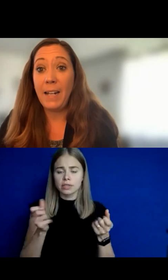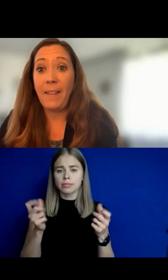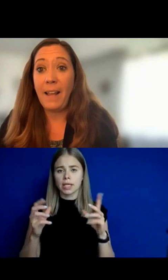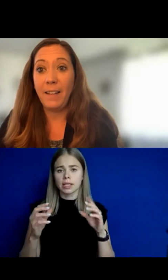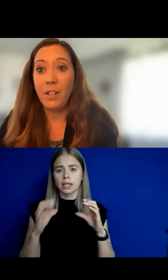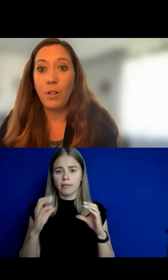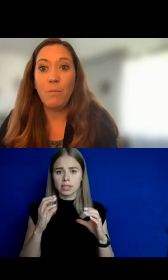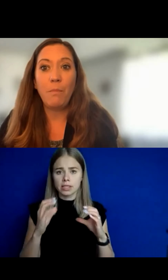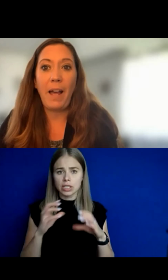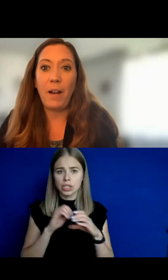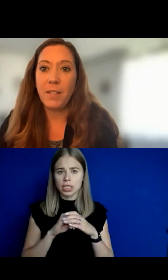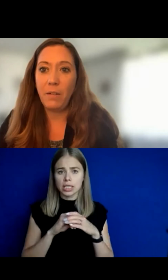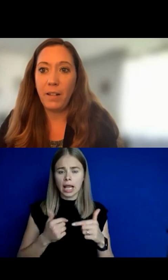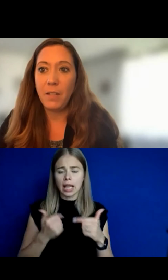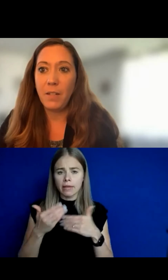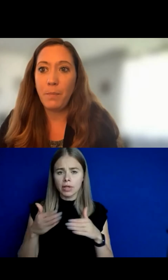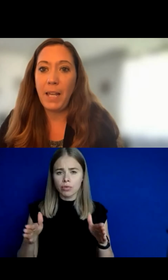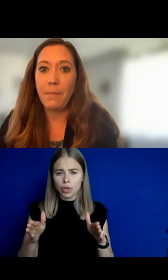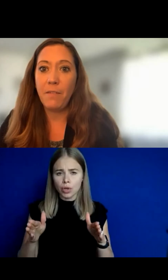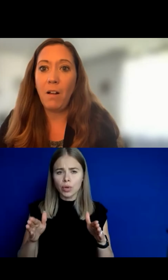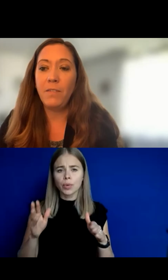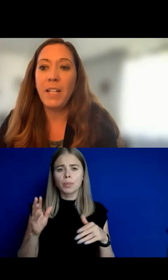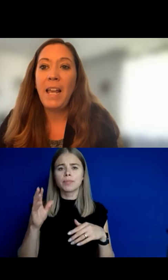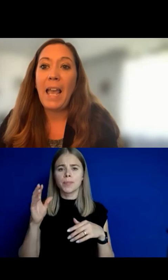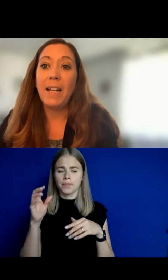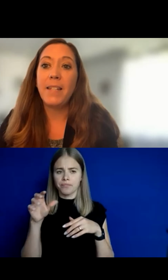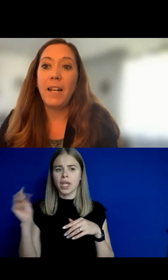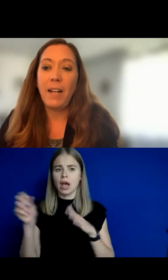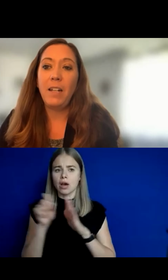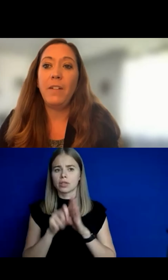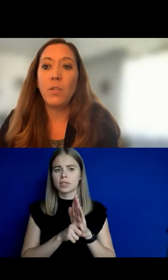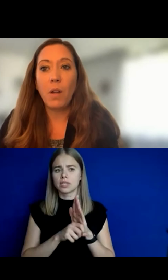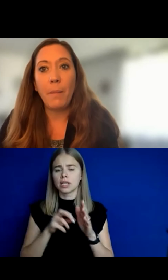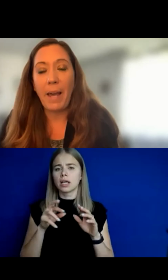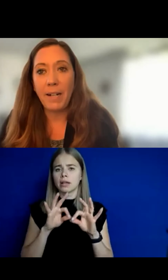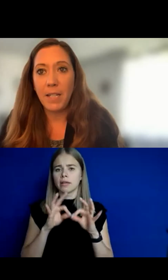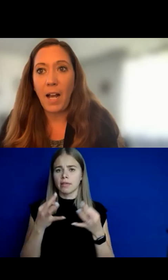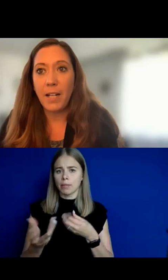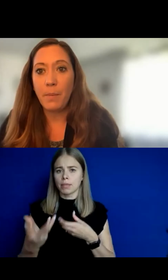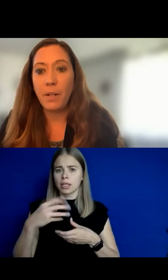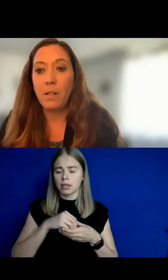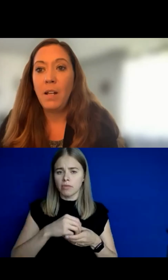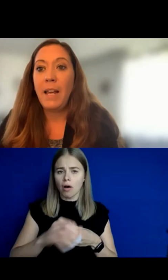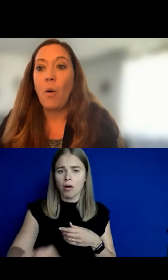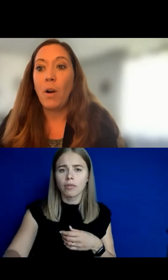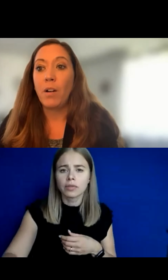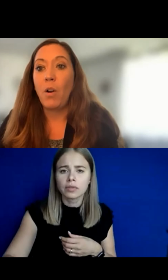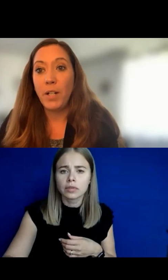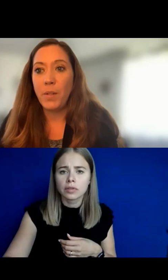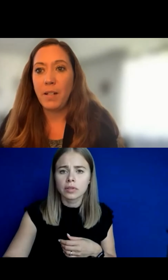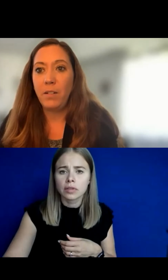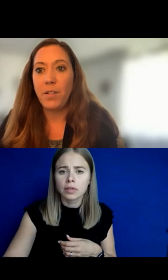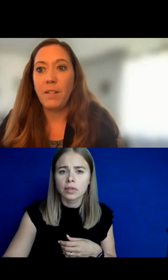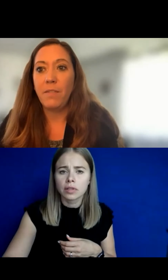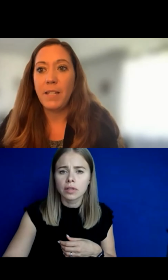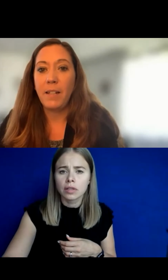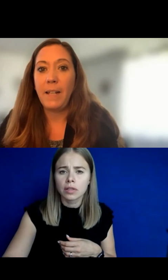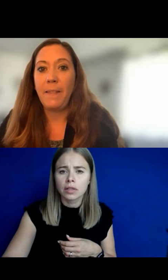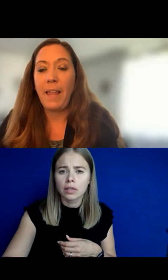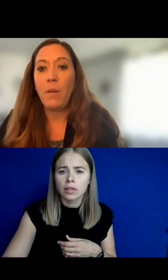had in that living room. Out-of-state relatives became involved. And instead of that individual coming back to the hospital or going to a skilled